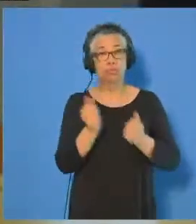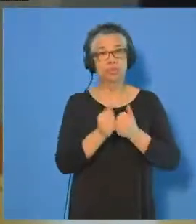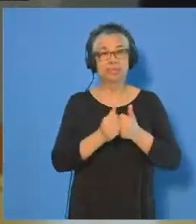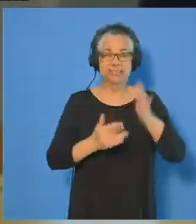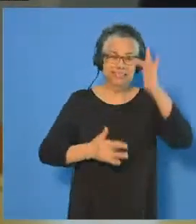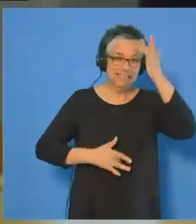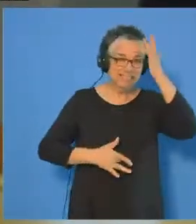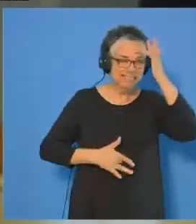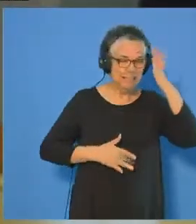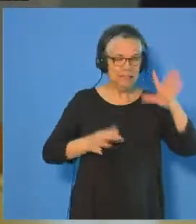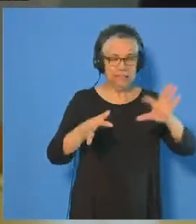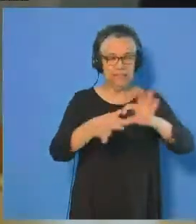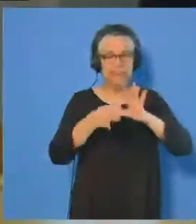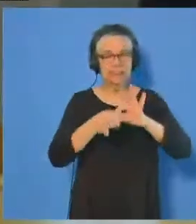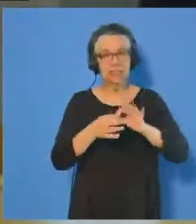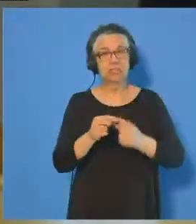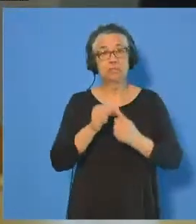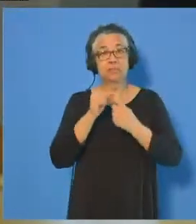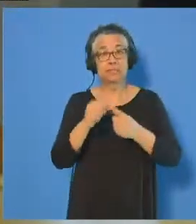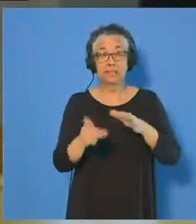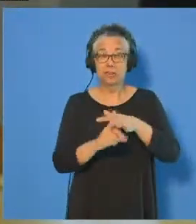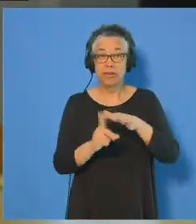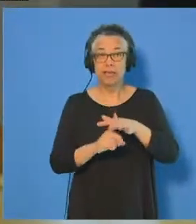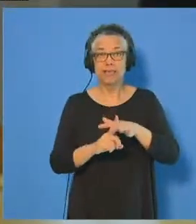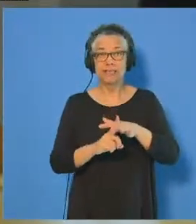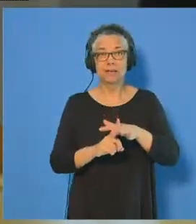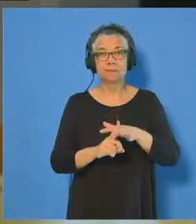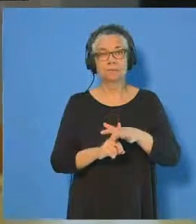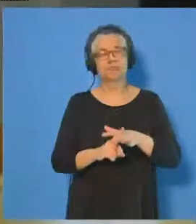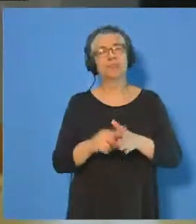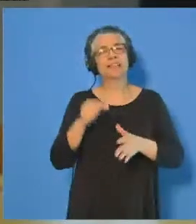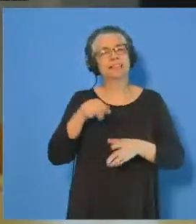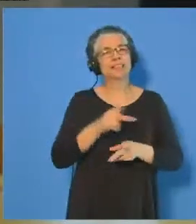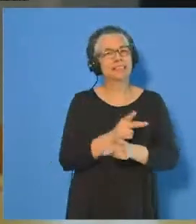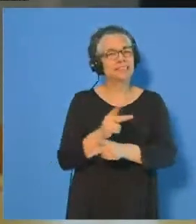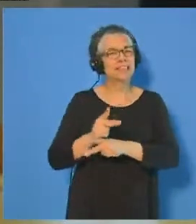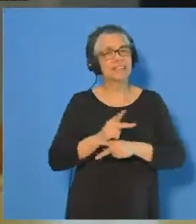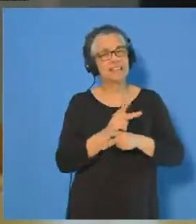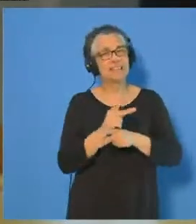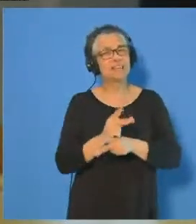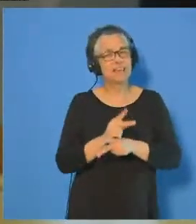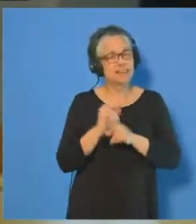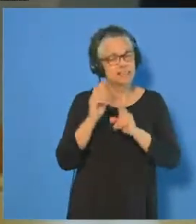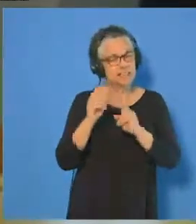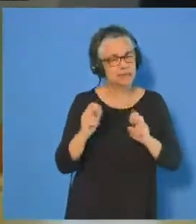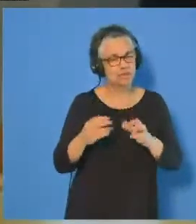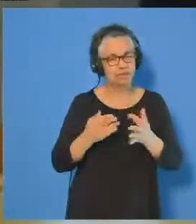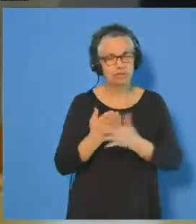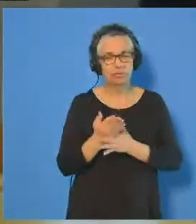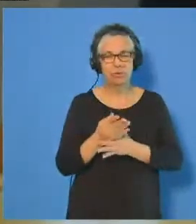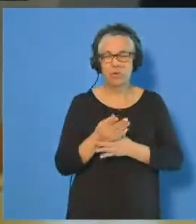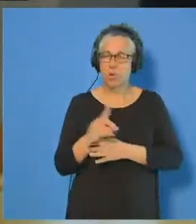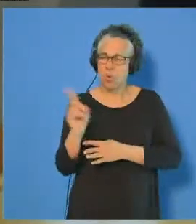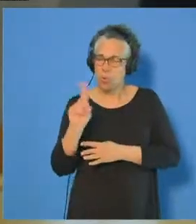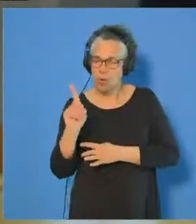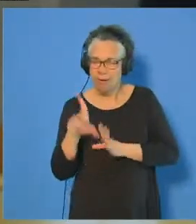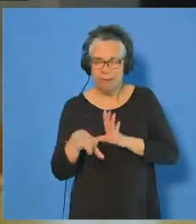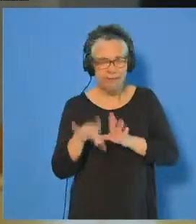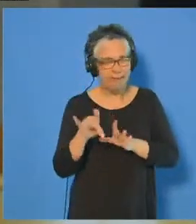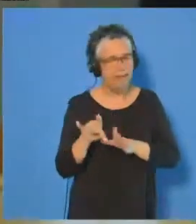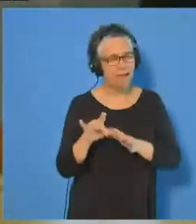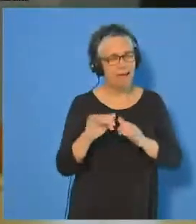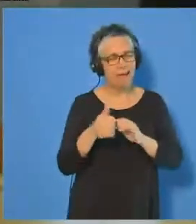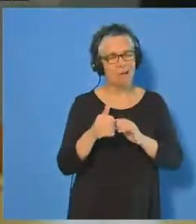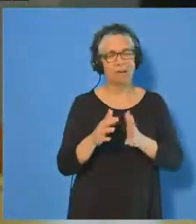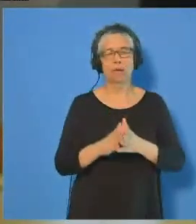epidemiological link to a particular case. This takes a careful exploration through contact tracing. Whether testing